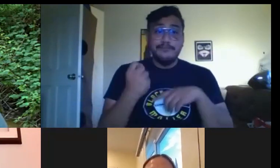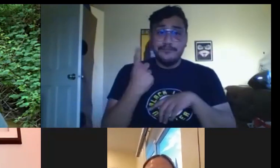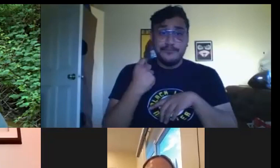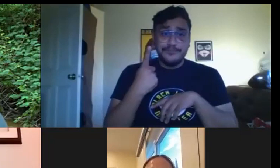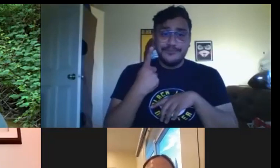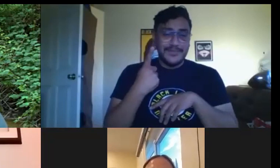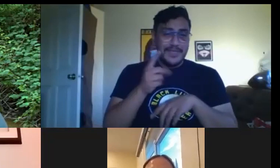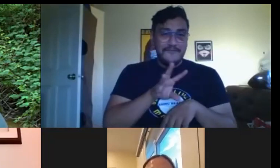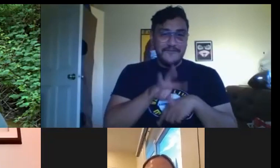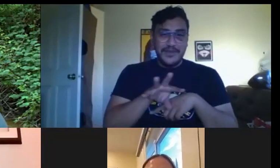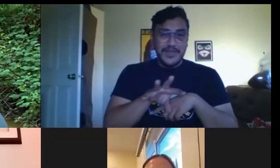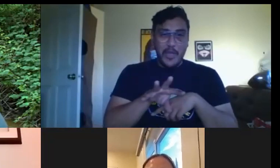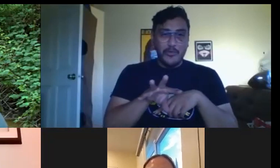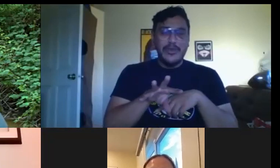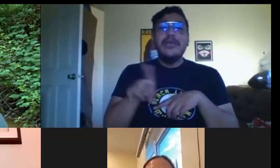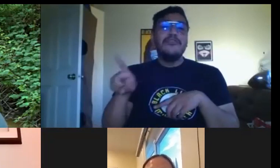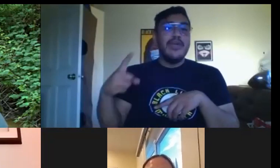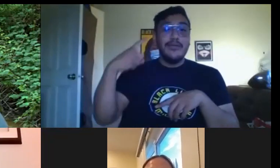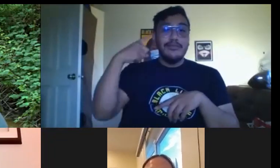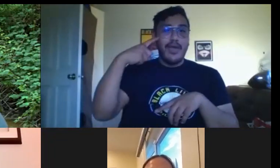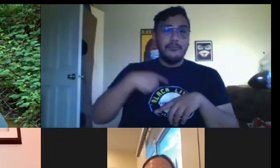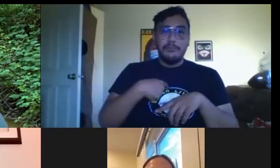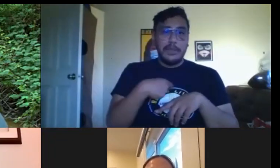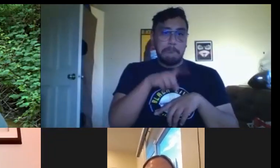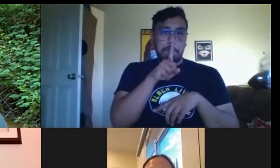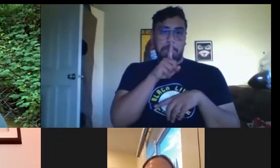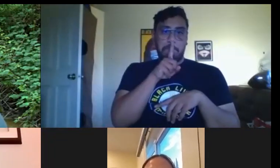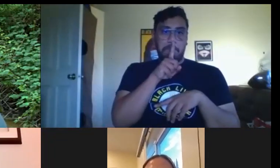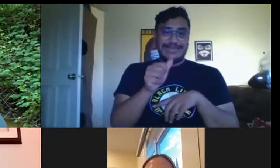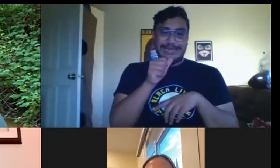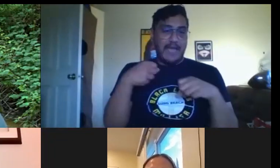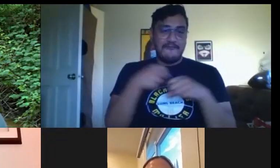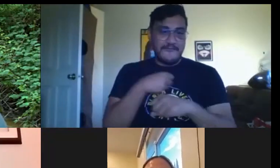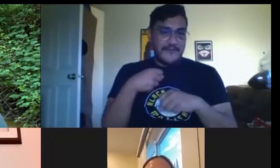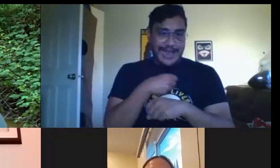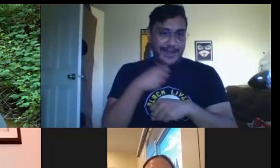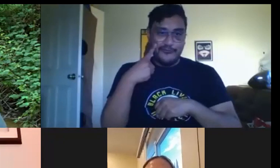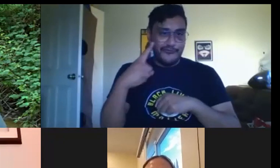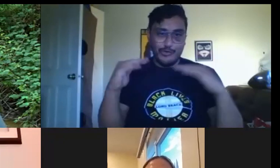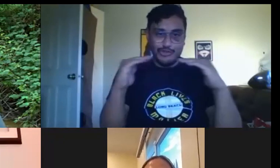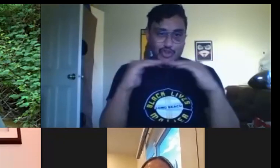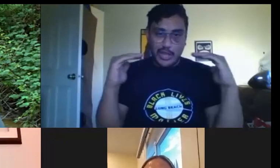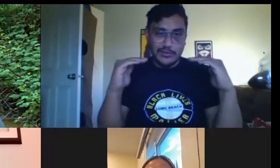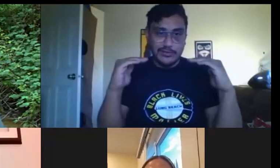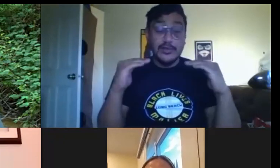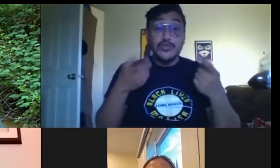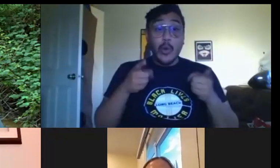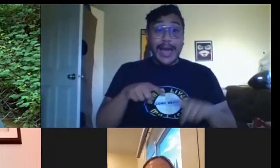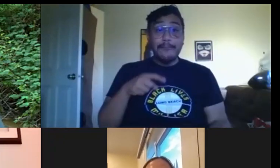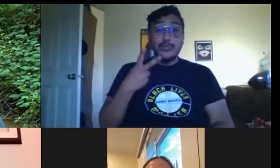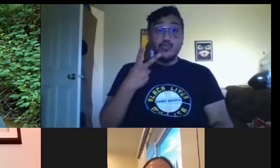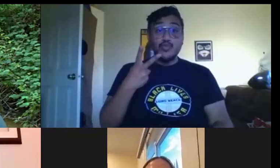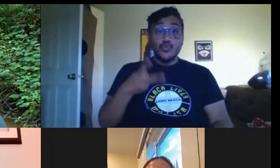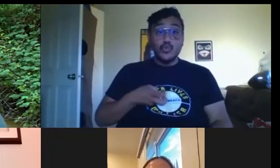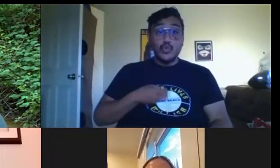video thinking that I would hush and I wouldn't fight for the justice of my son. So when 2 years had passed by, I've